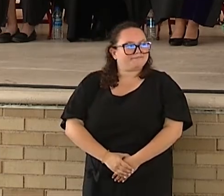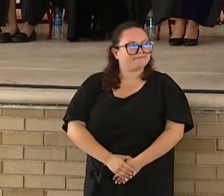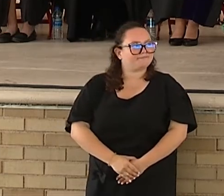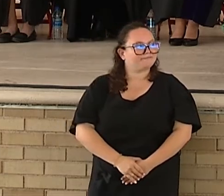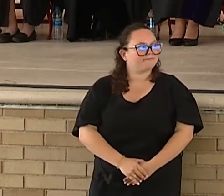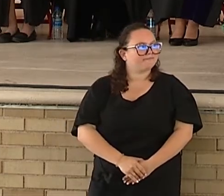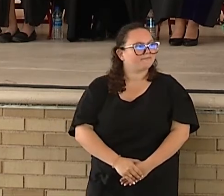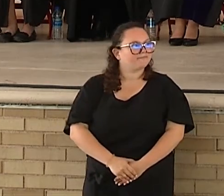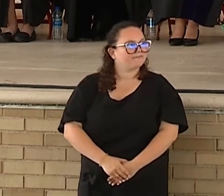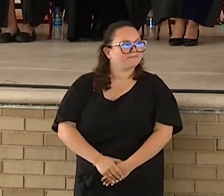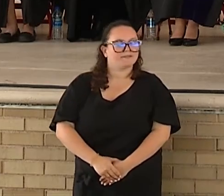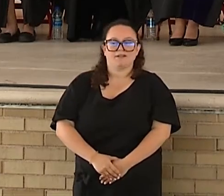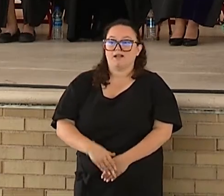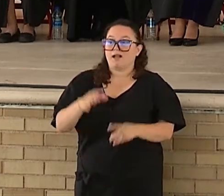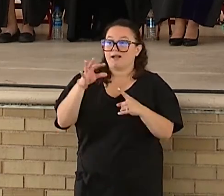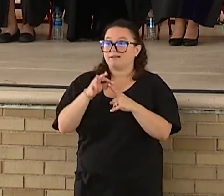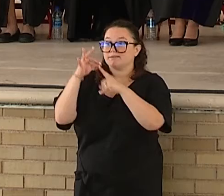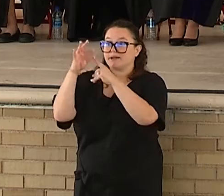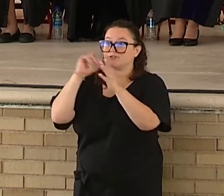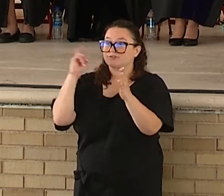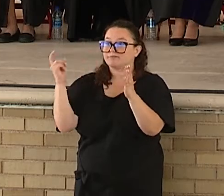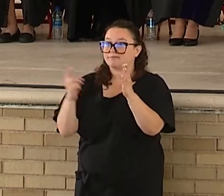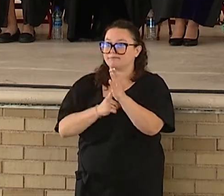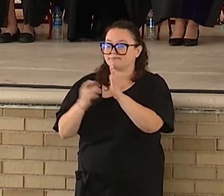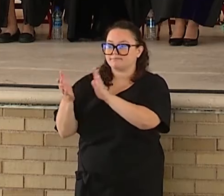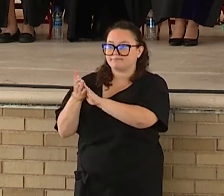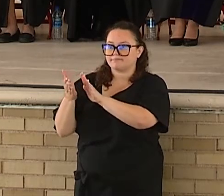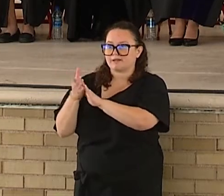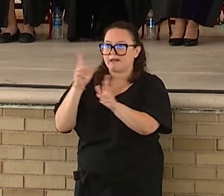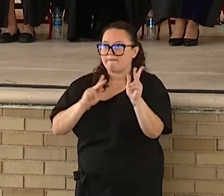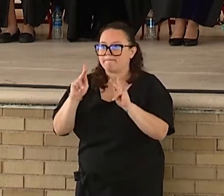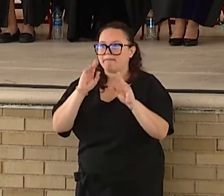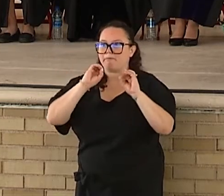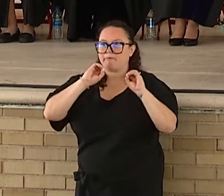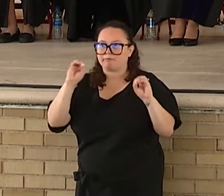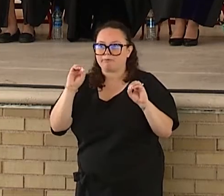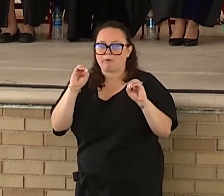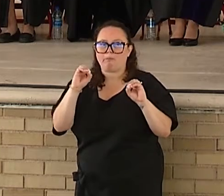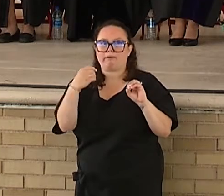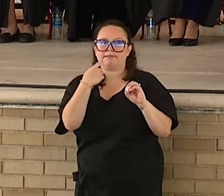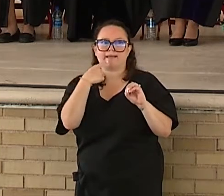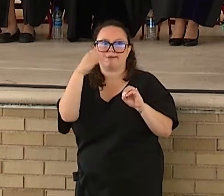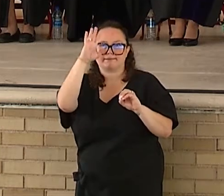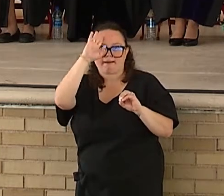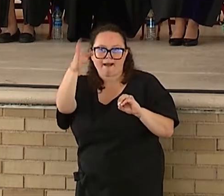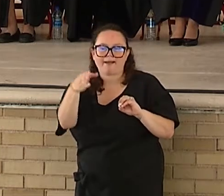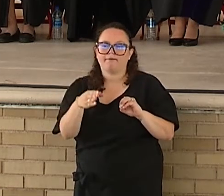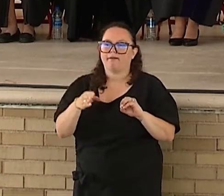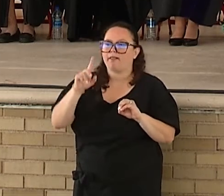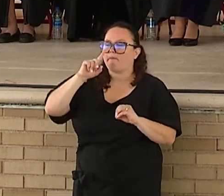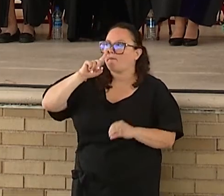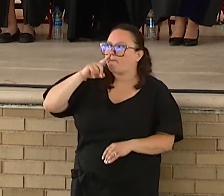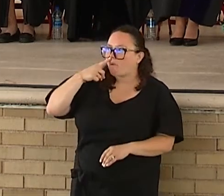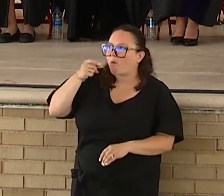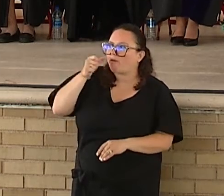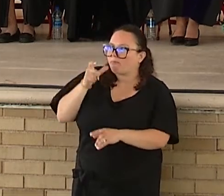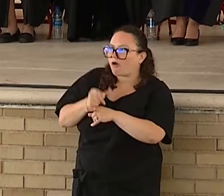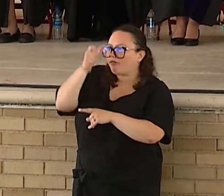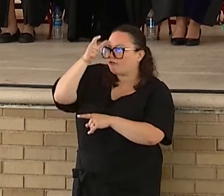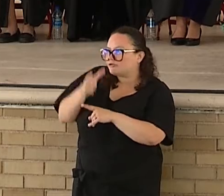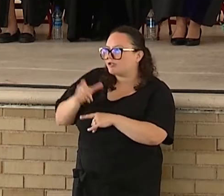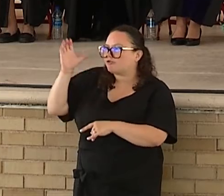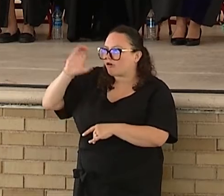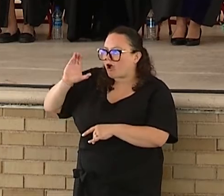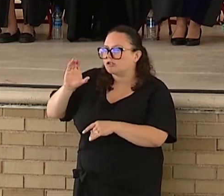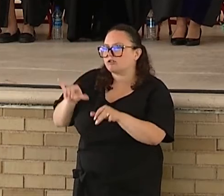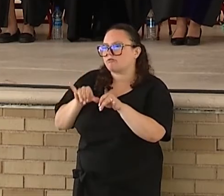and a special shout out to the people nobody ever says hi to, all of the board siblings and the cousins who are here. Who came